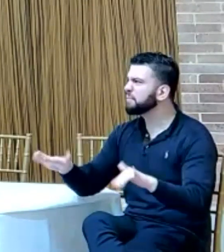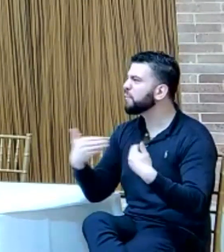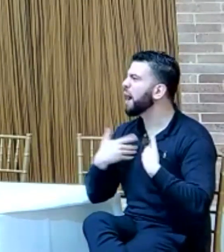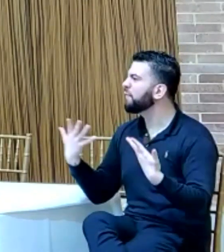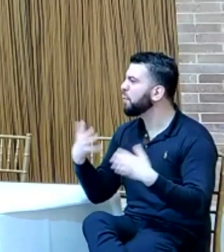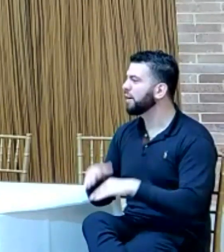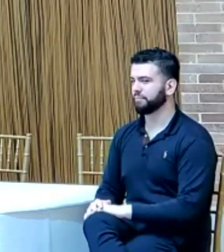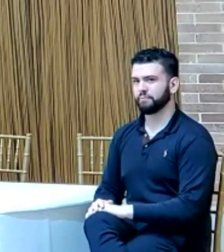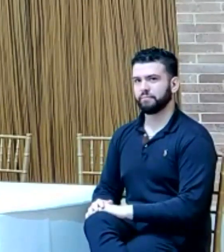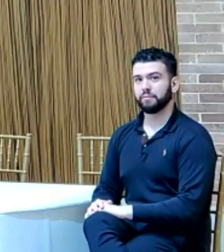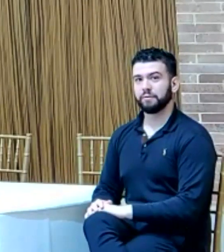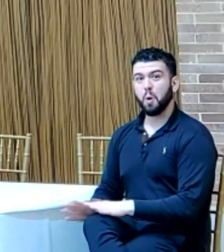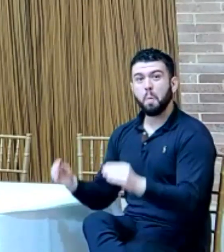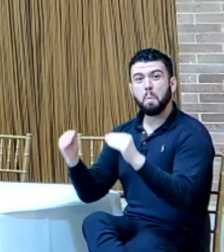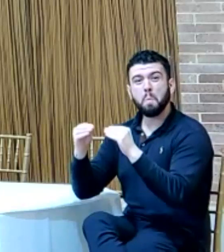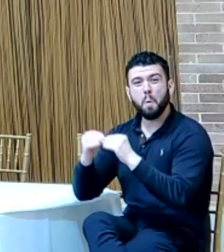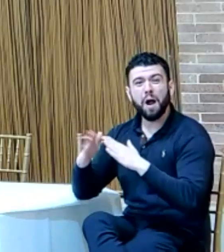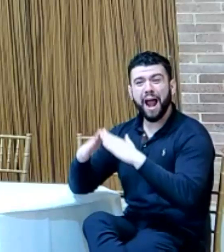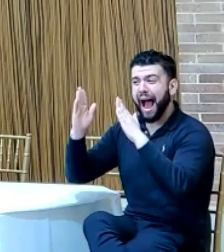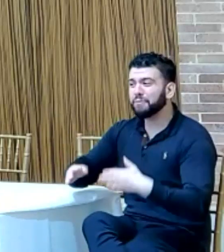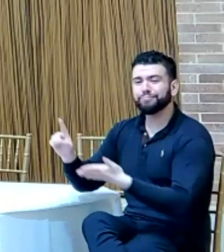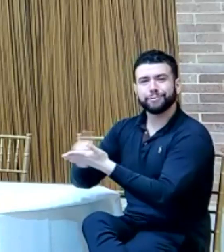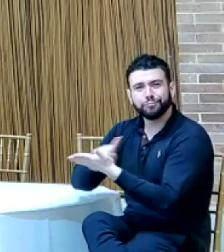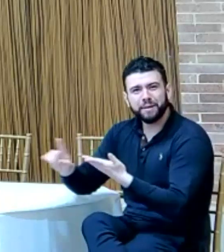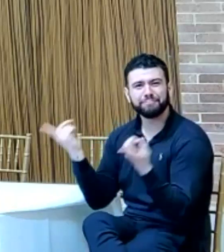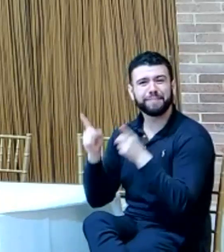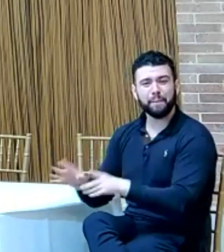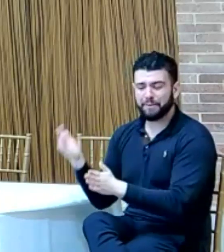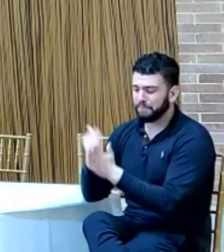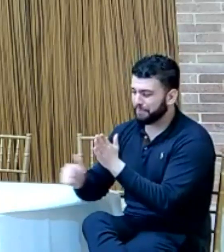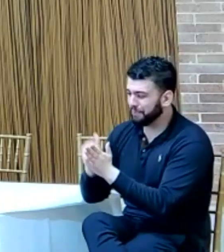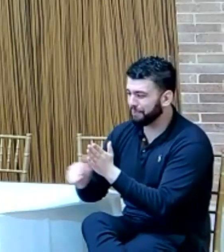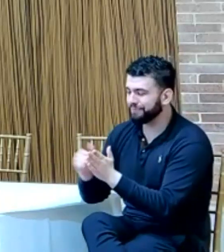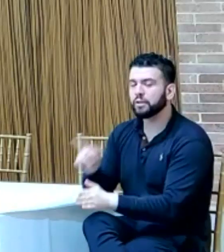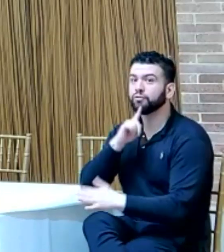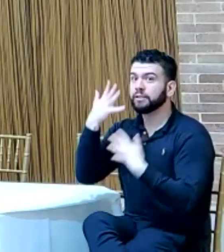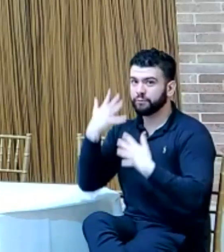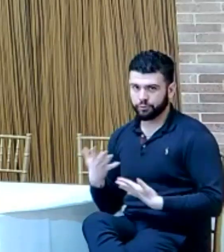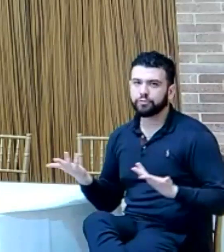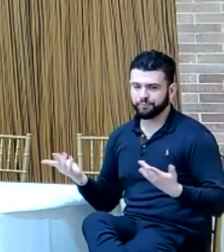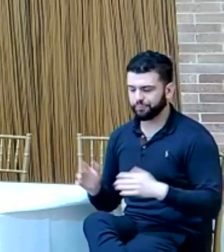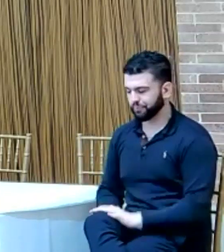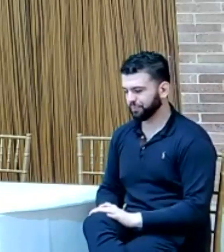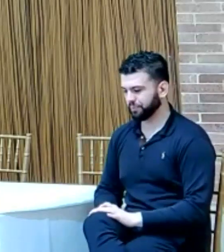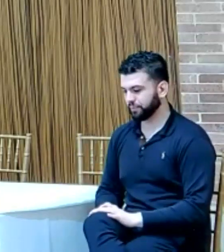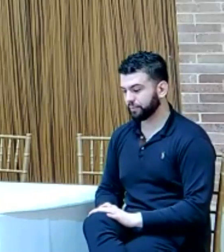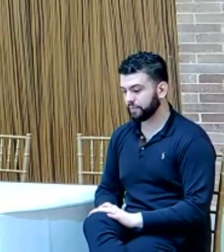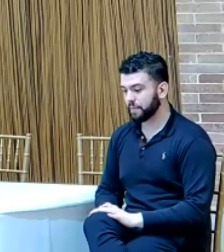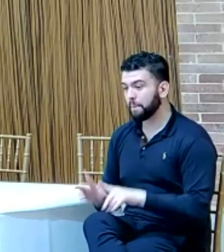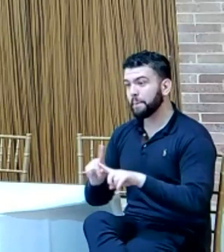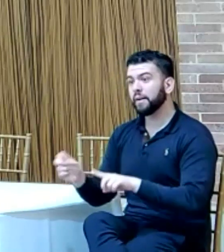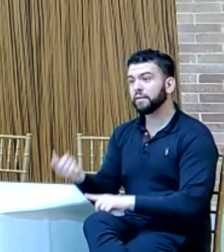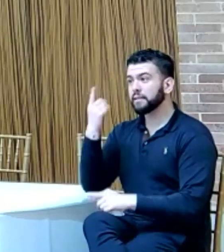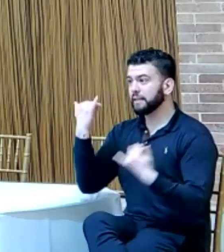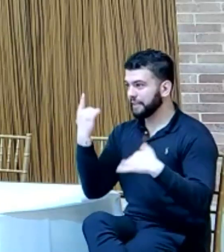you got more housing discrimination that's what you have and that's really unfortunate but it blew up and so today we